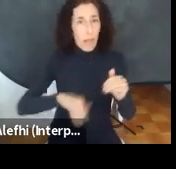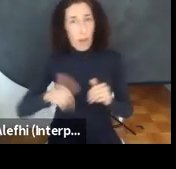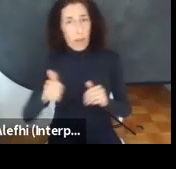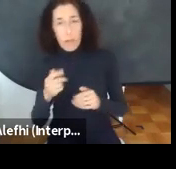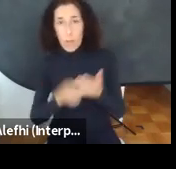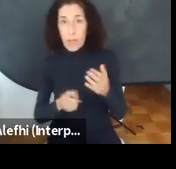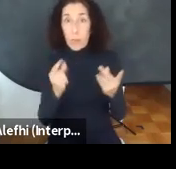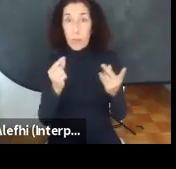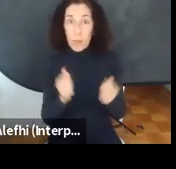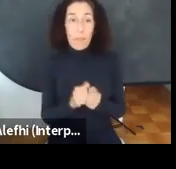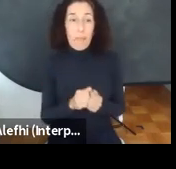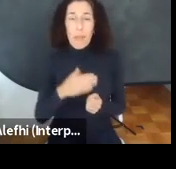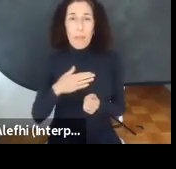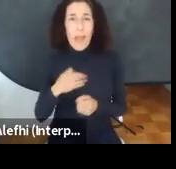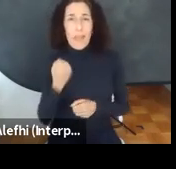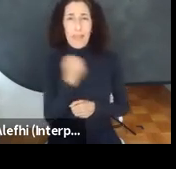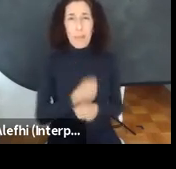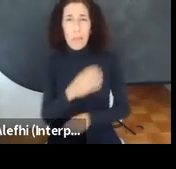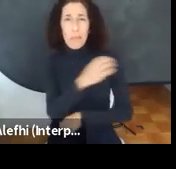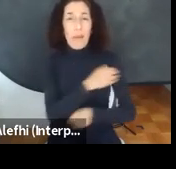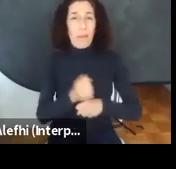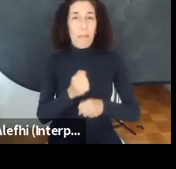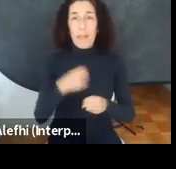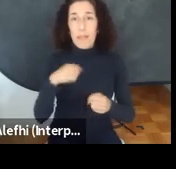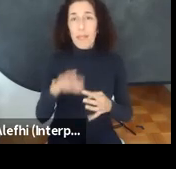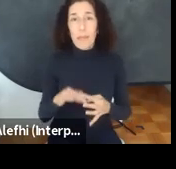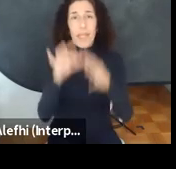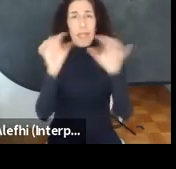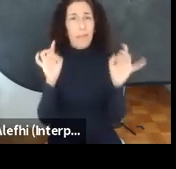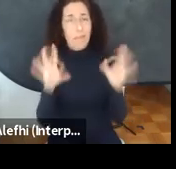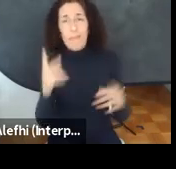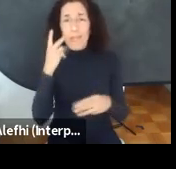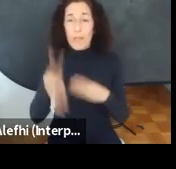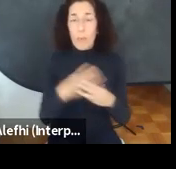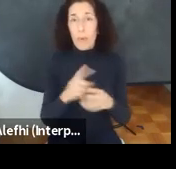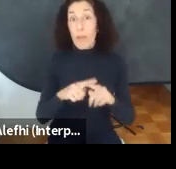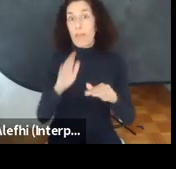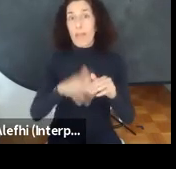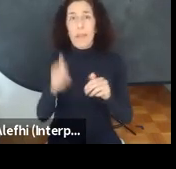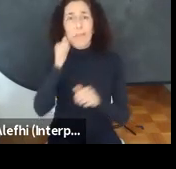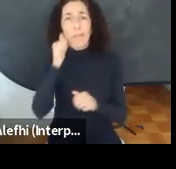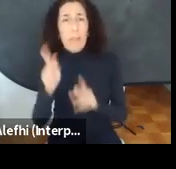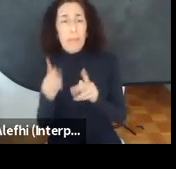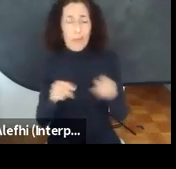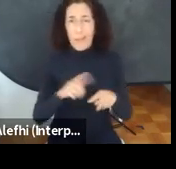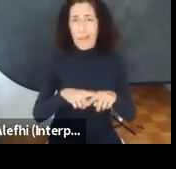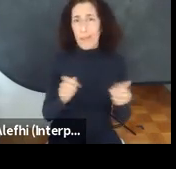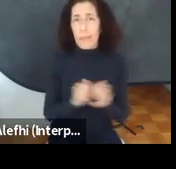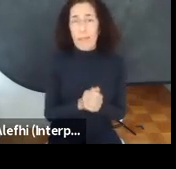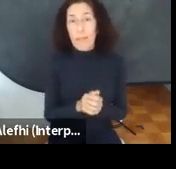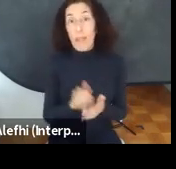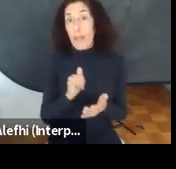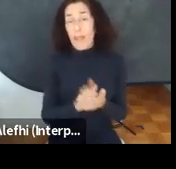unique because I'm able to see the world very differently than the average individual. And that is a